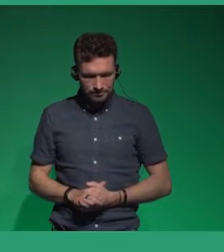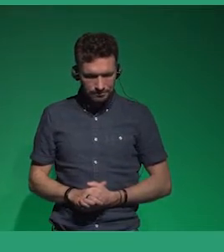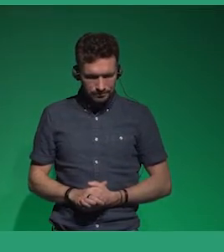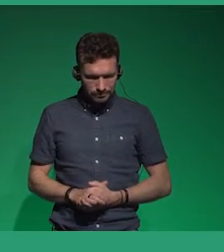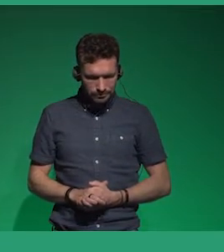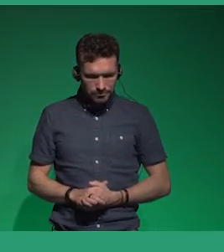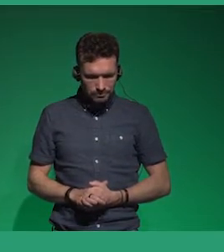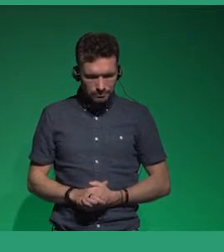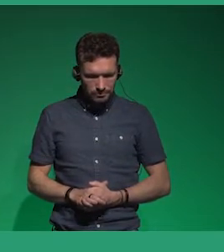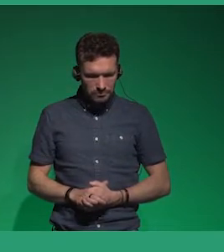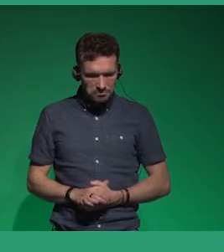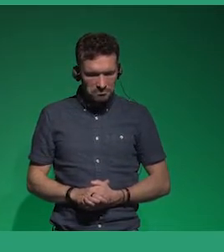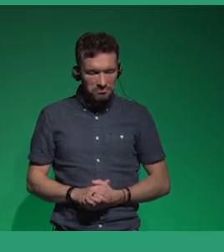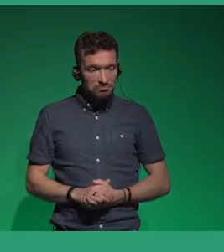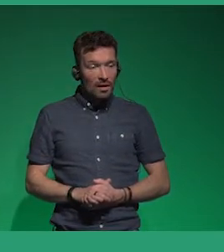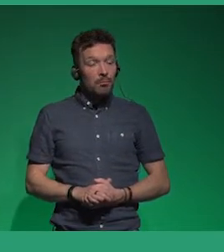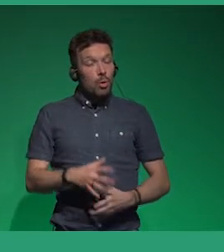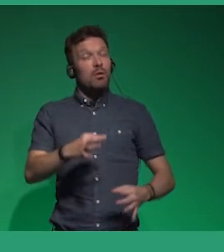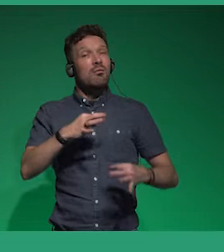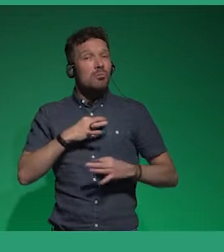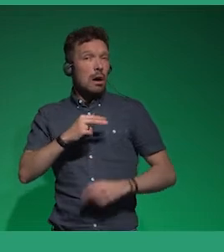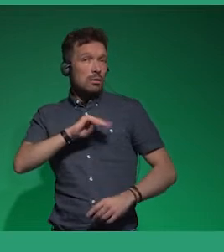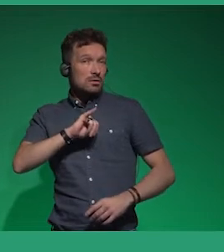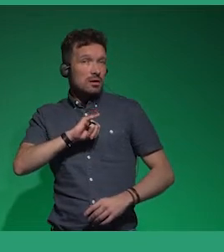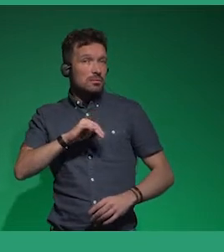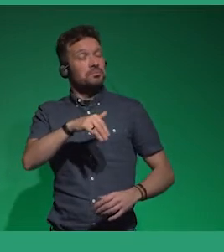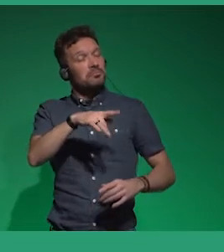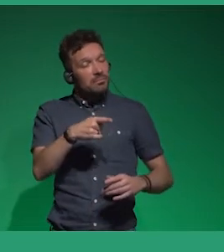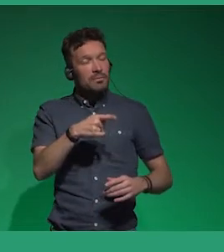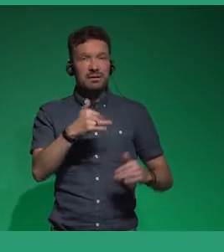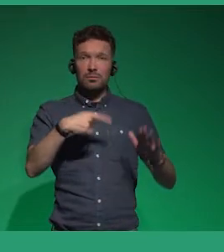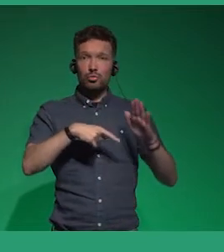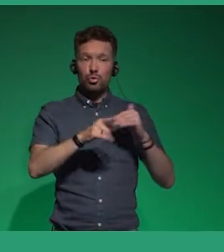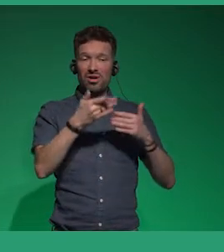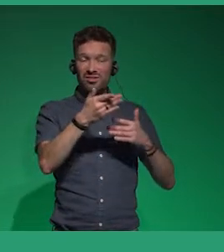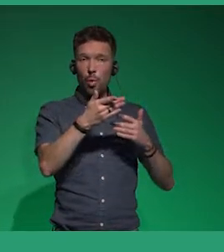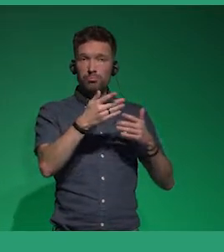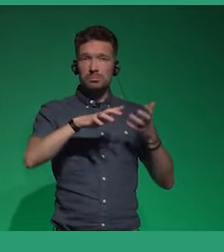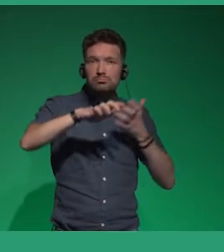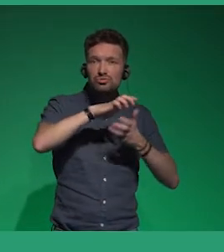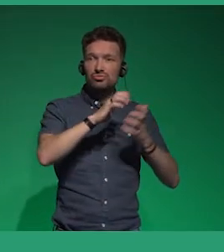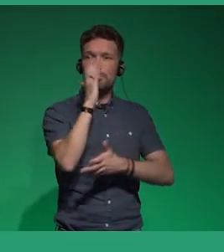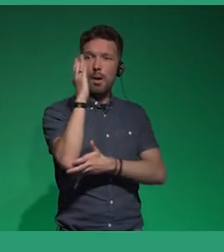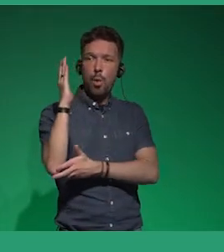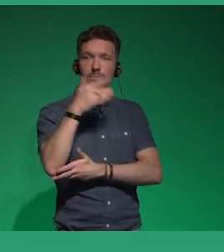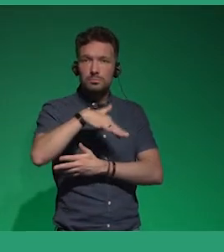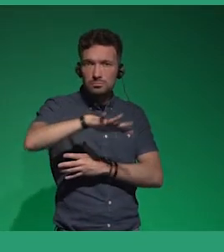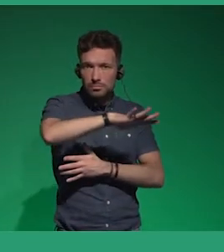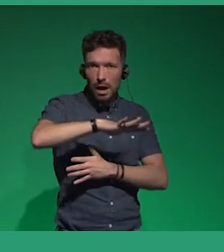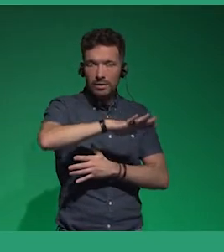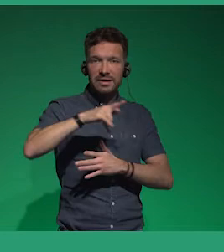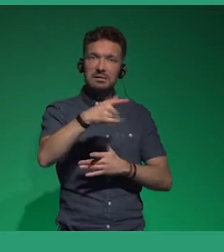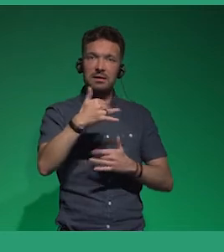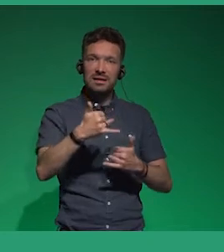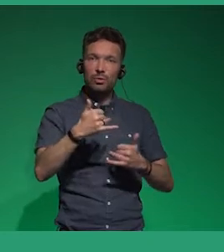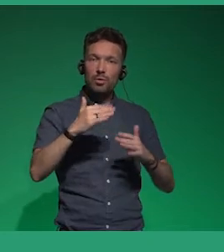our discussions that access in the local villages is very much restricted, and for farmers it's very difficult to